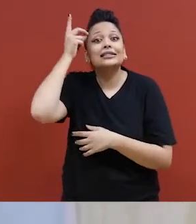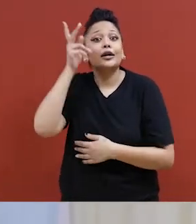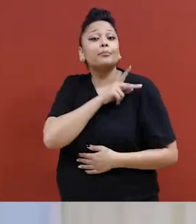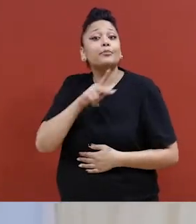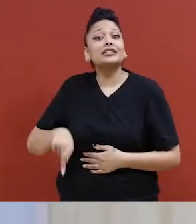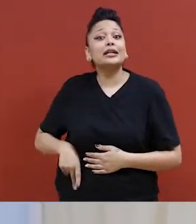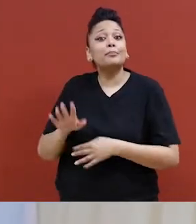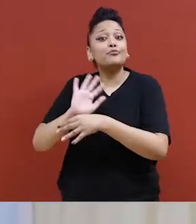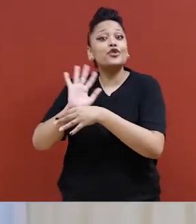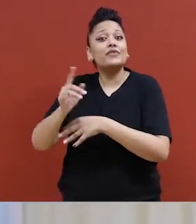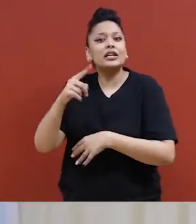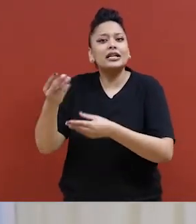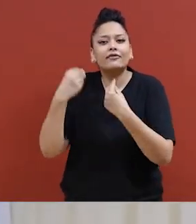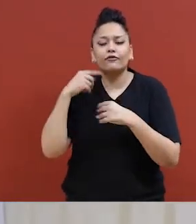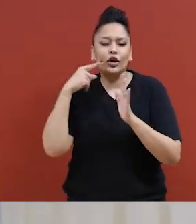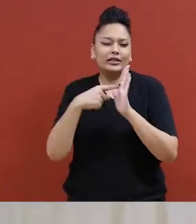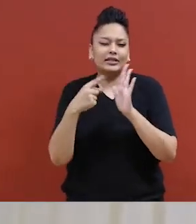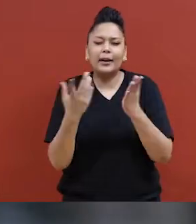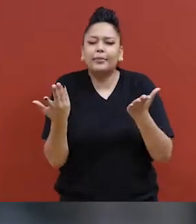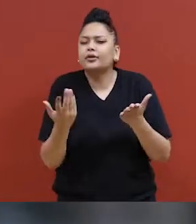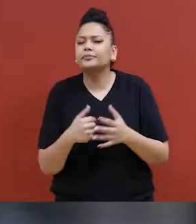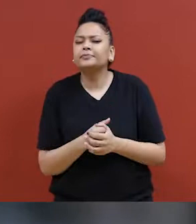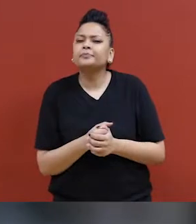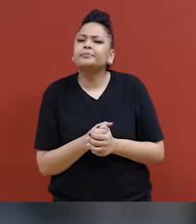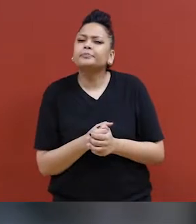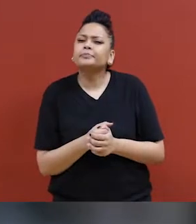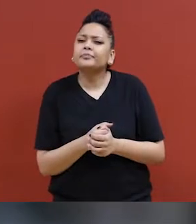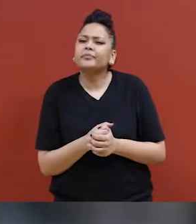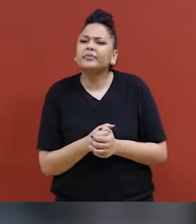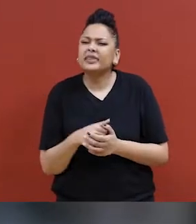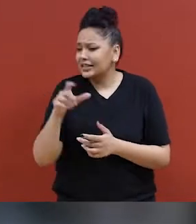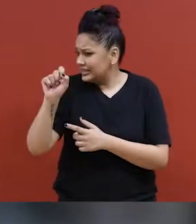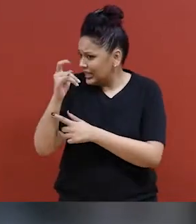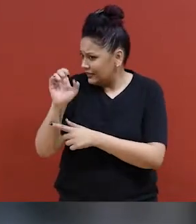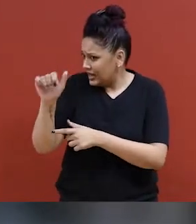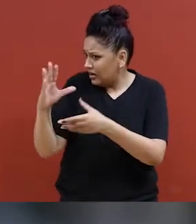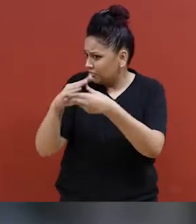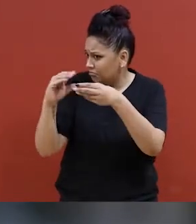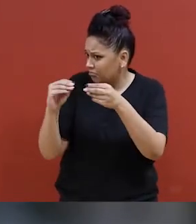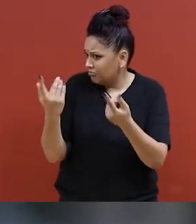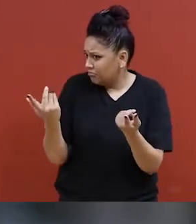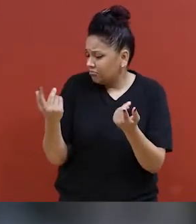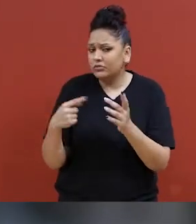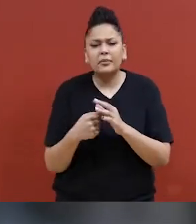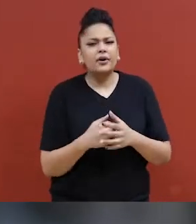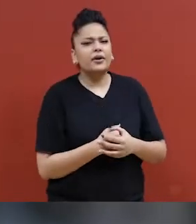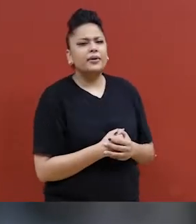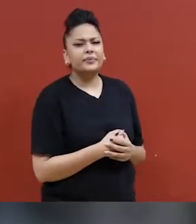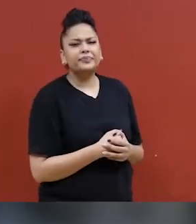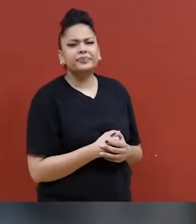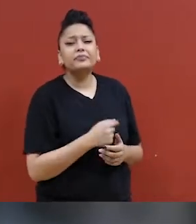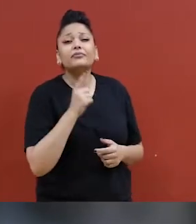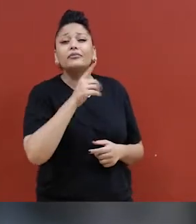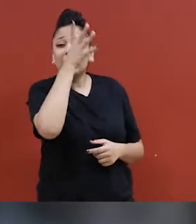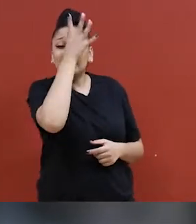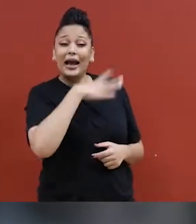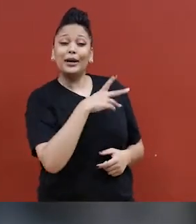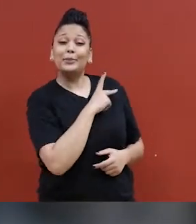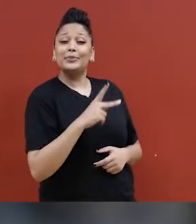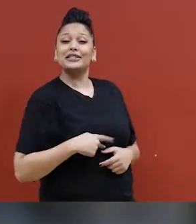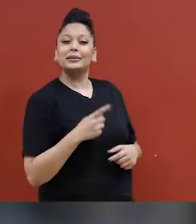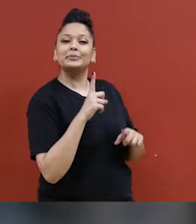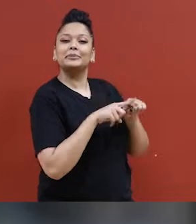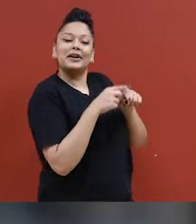Walt Disney shows? Give me an example. Yeah, Steph. The prince has to come to her